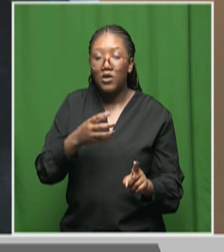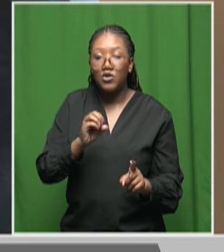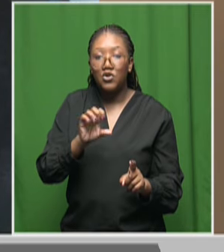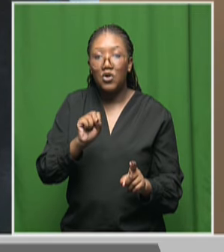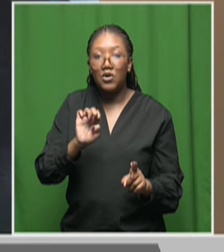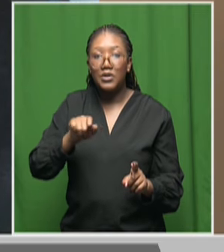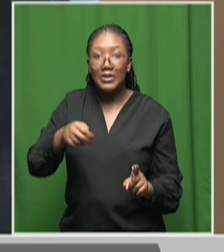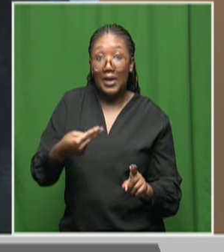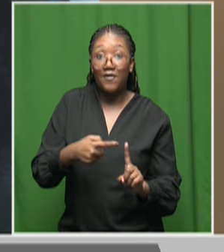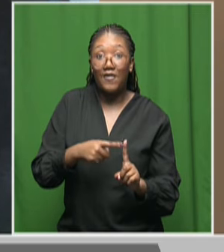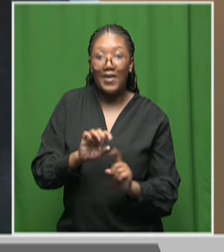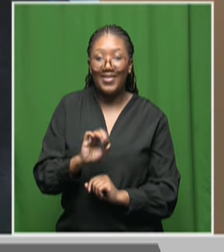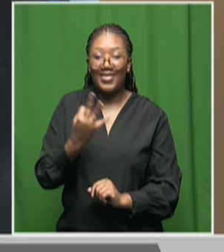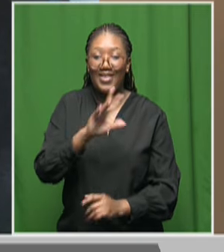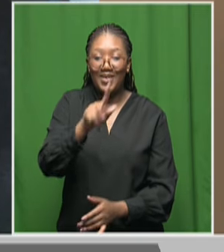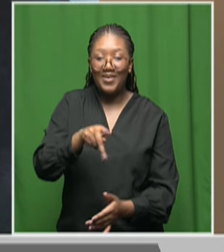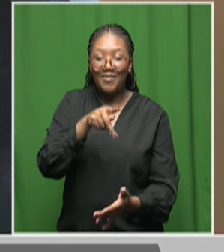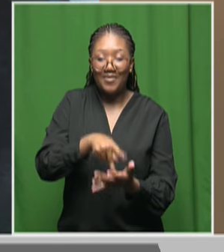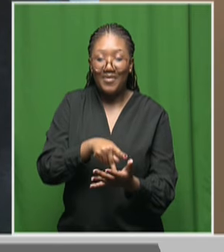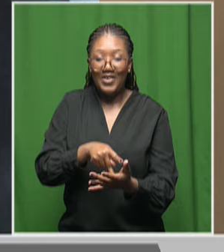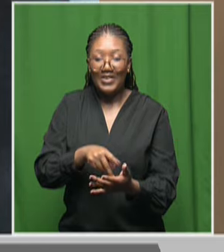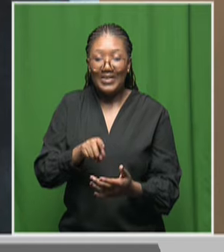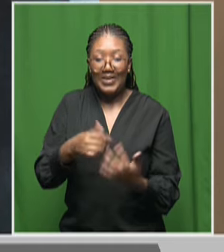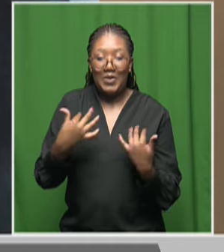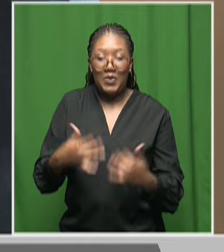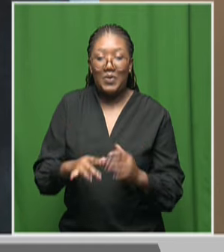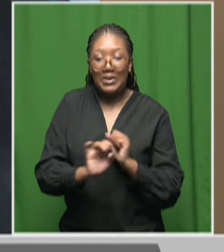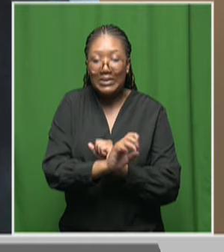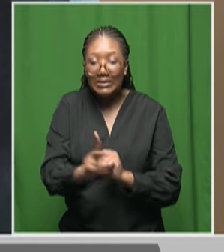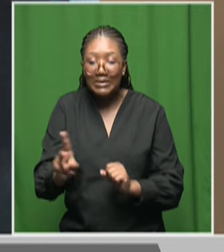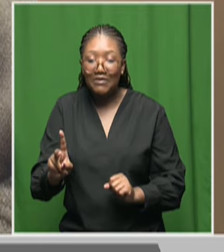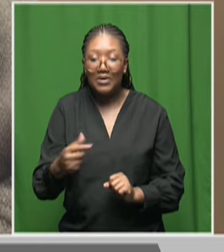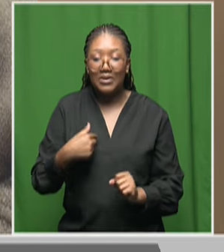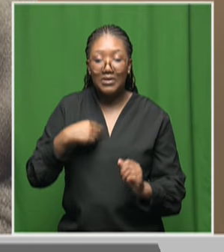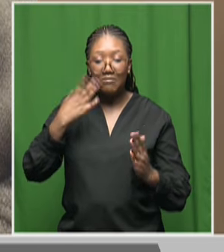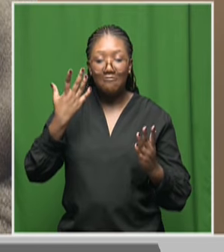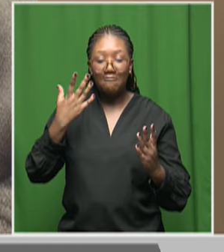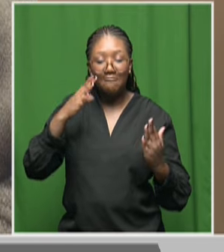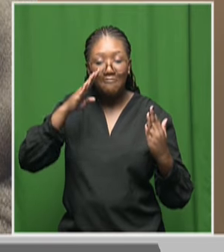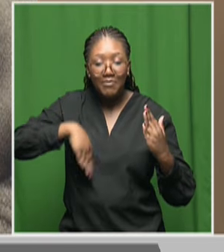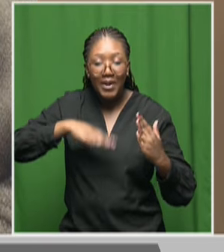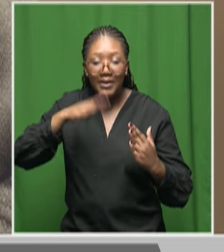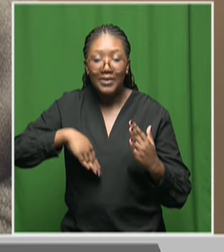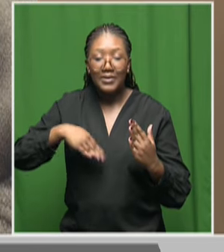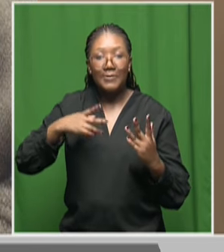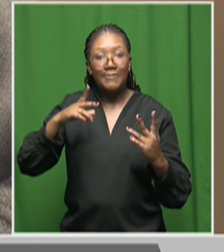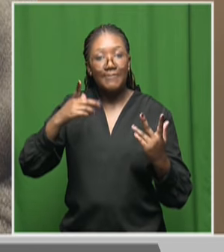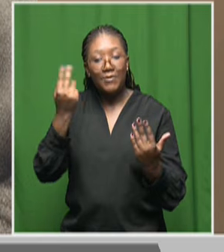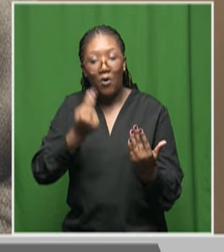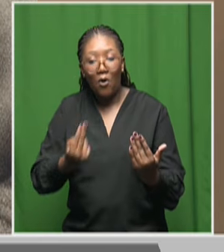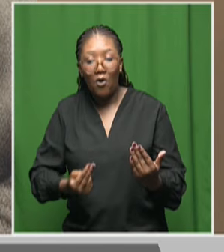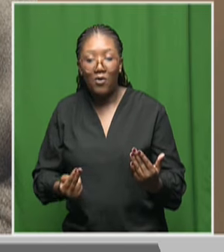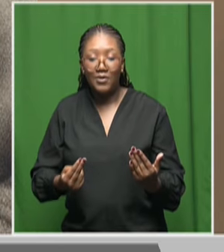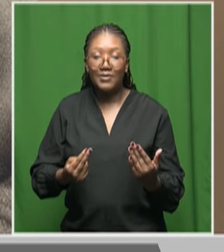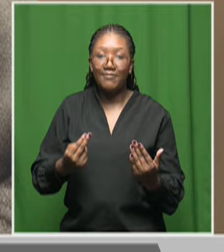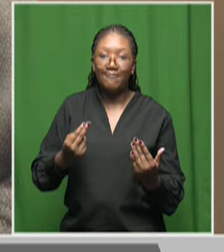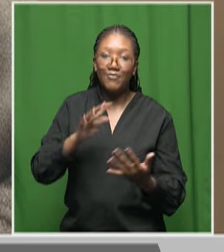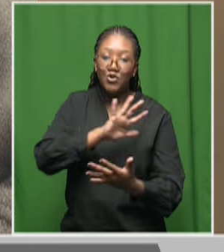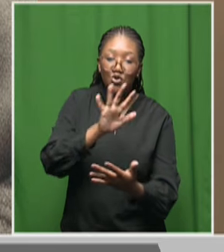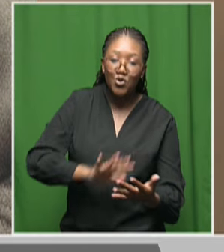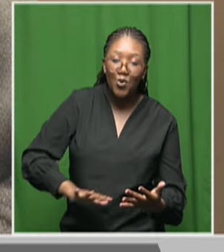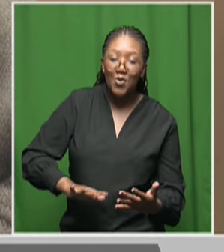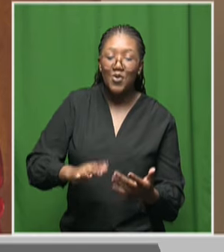winner, explore pointillism again. So it's quite a wide range of mediums. It's quite diverse in stories, diverse